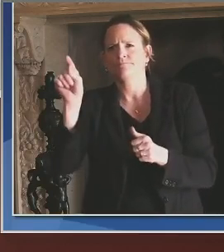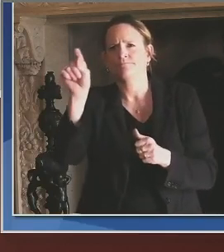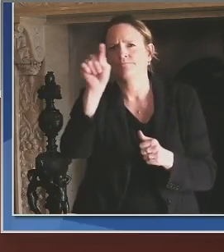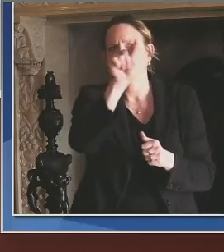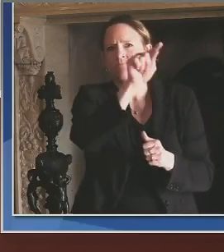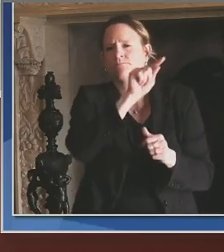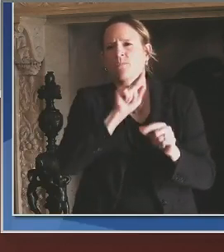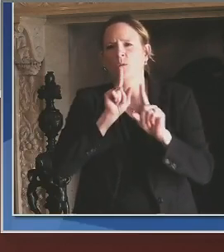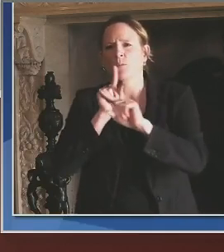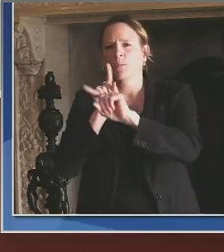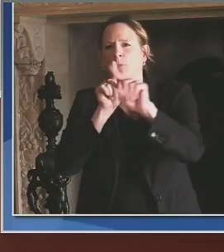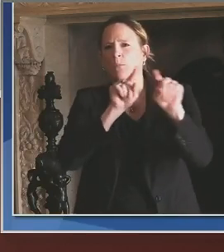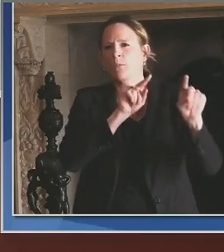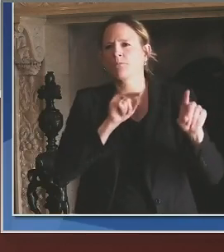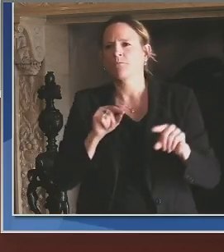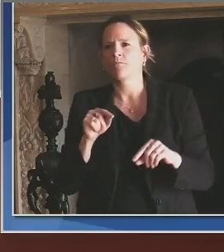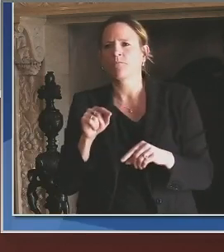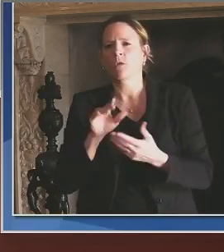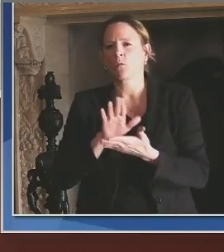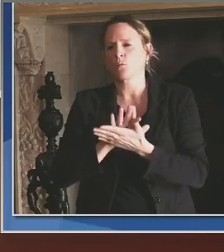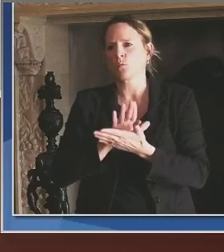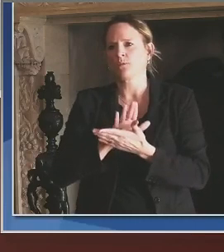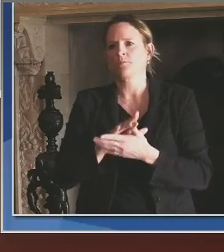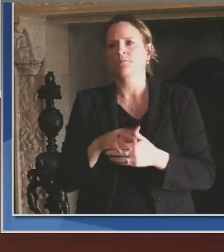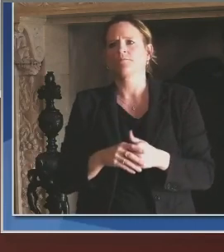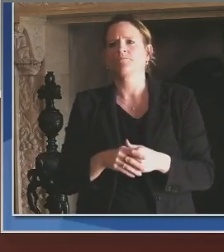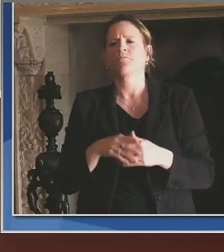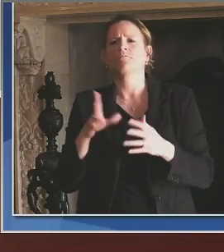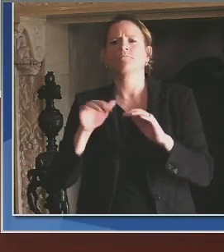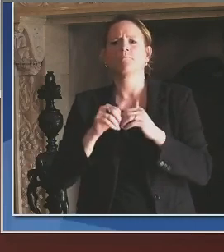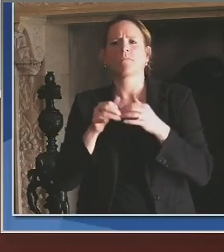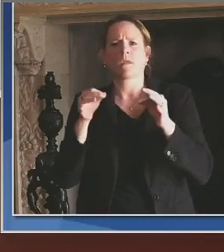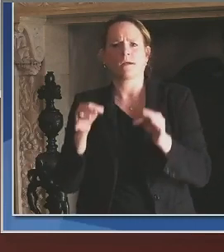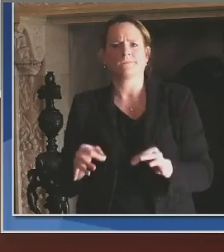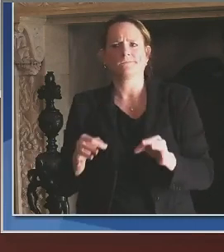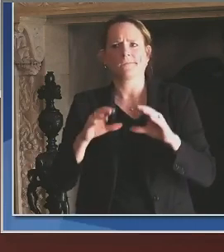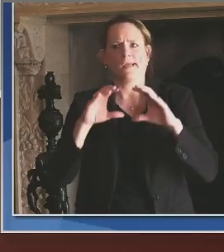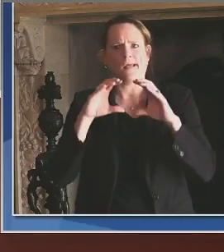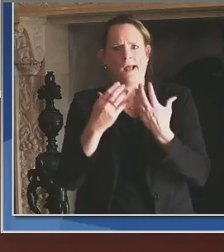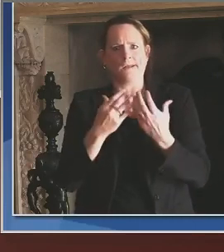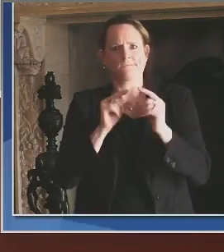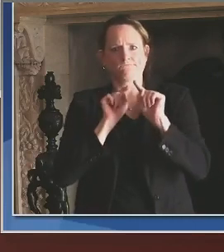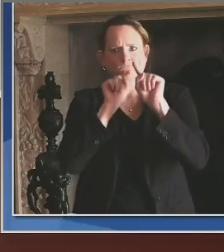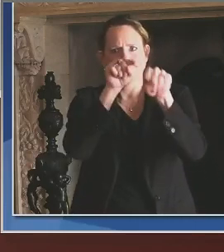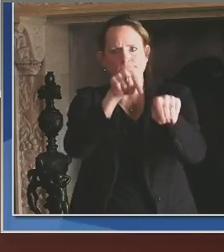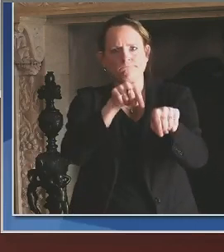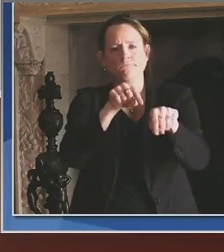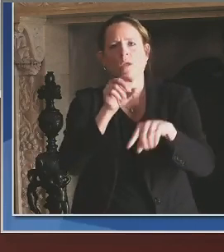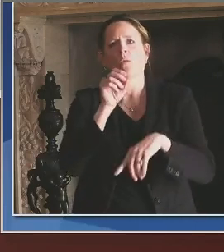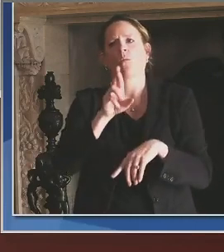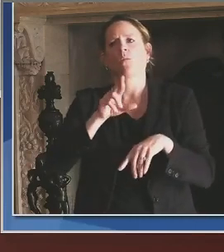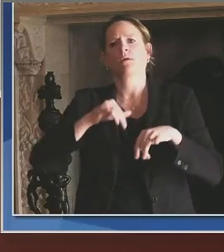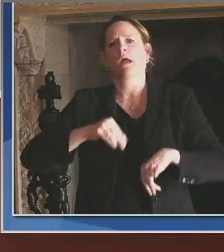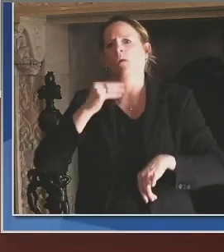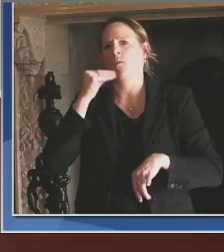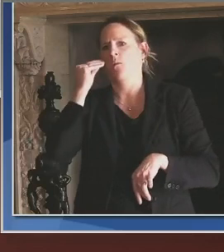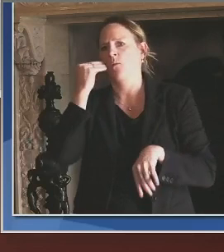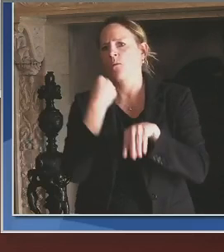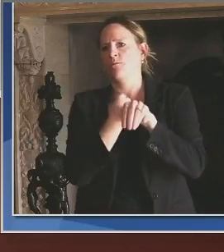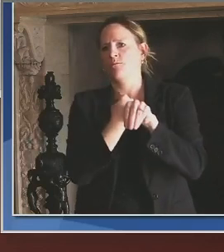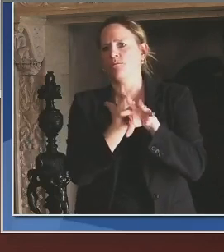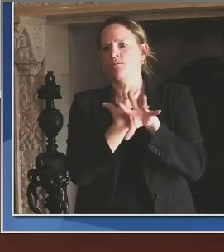the decision of having classes in person in September or not. And one of the issues that school superintendents